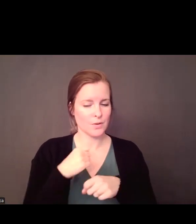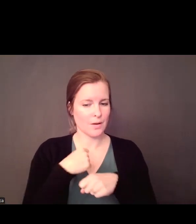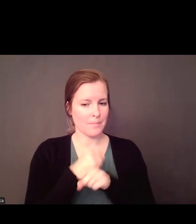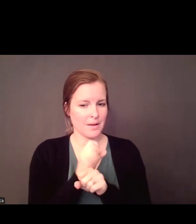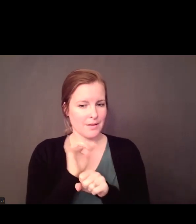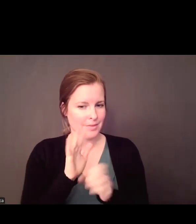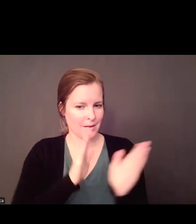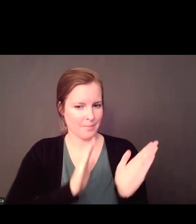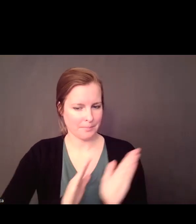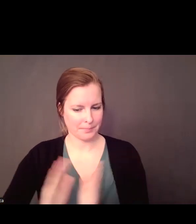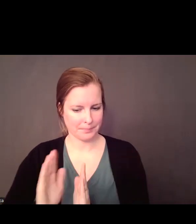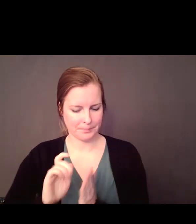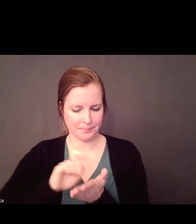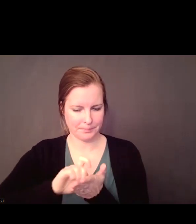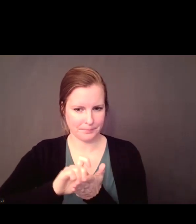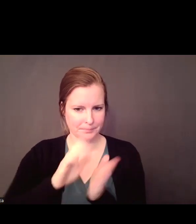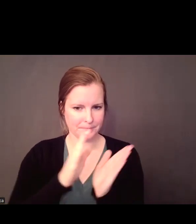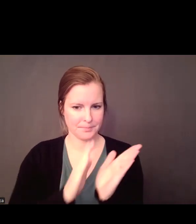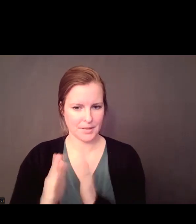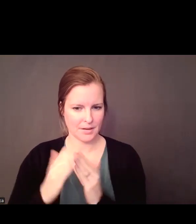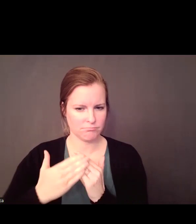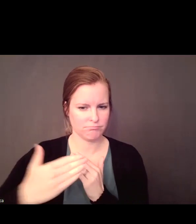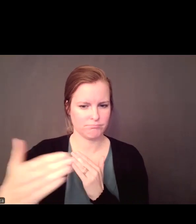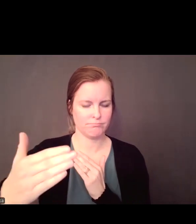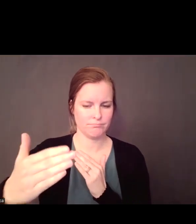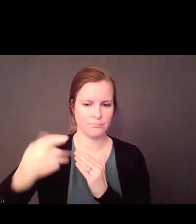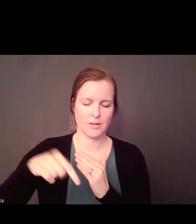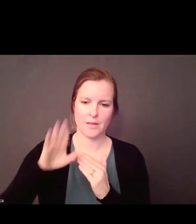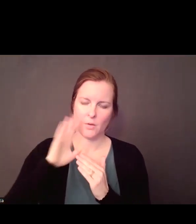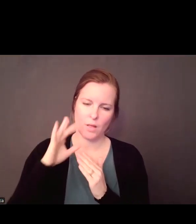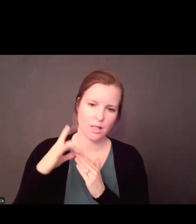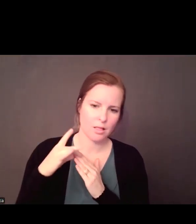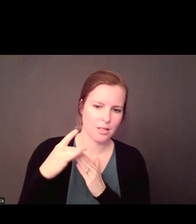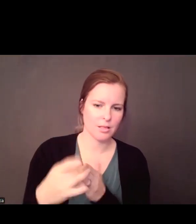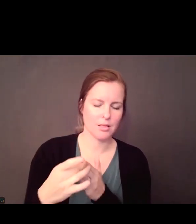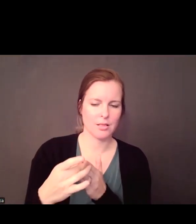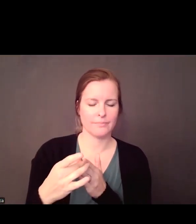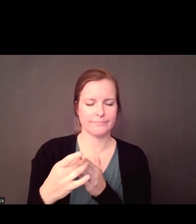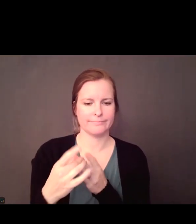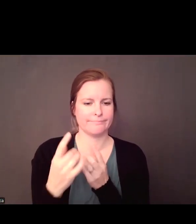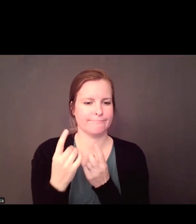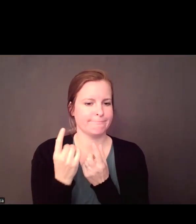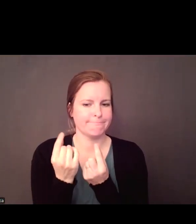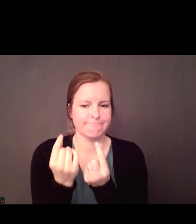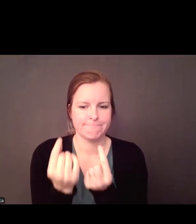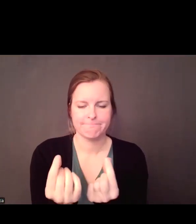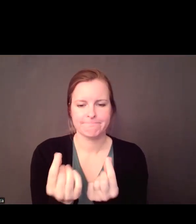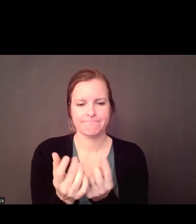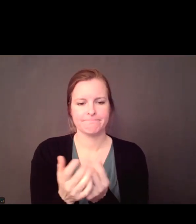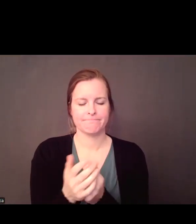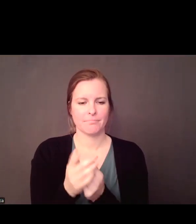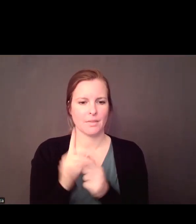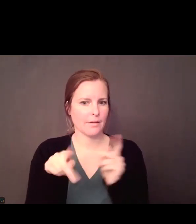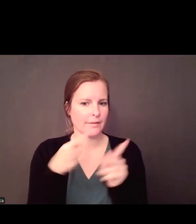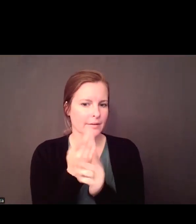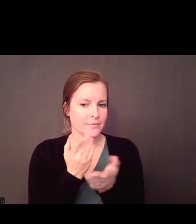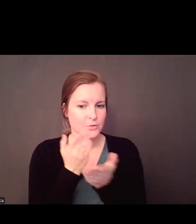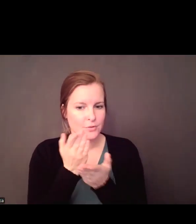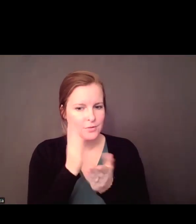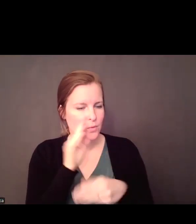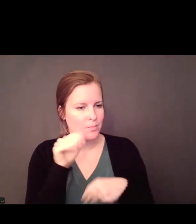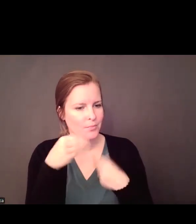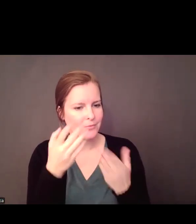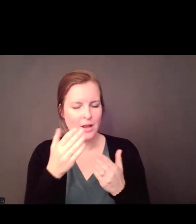that plan is going to be the roadmap that's going to map out what services are going to be provided along the